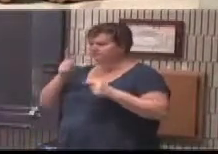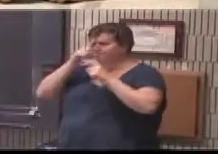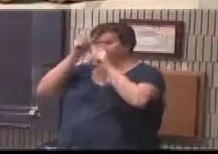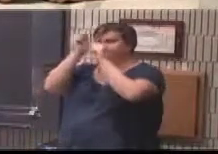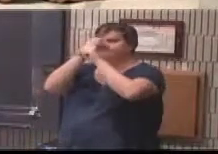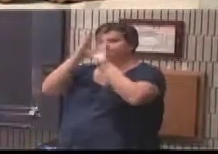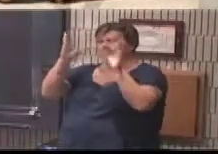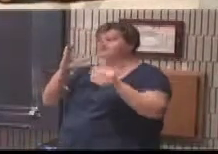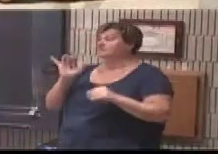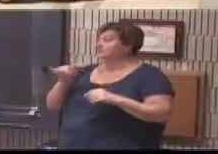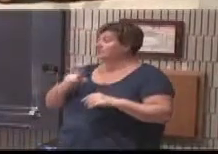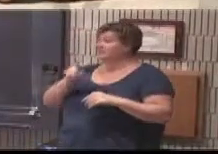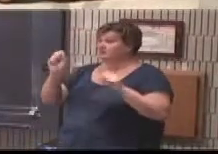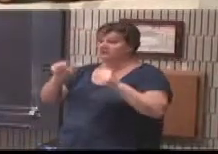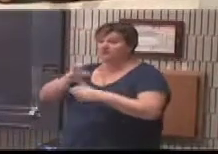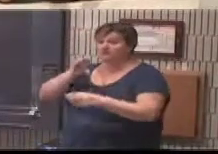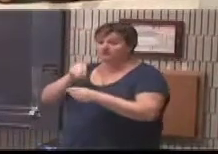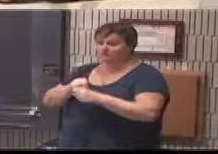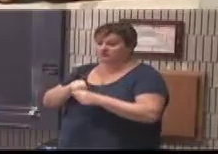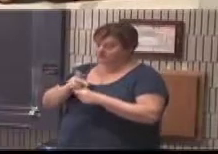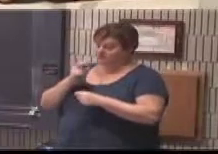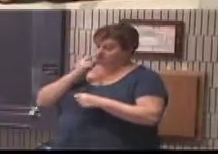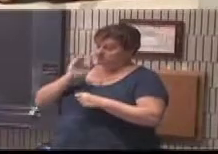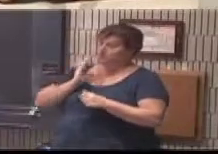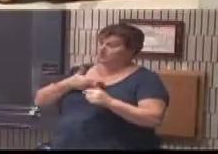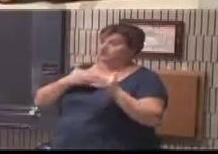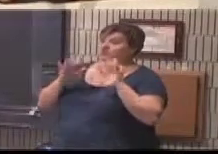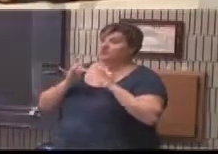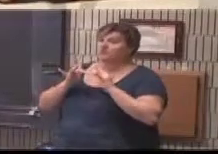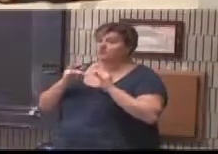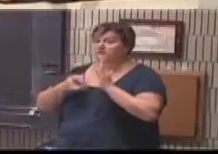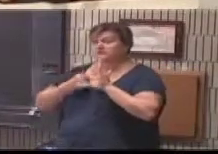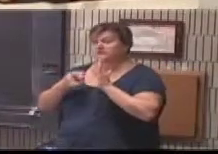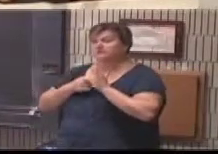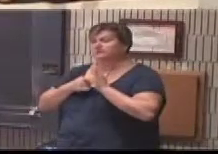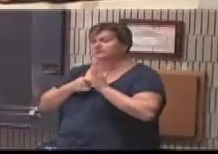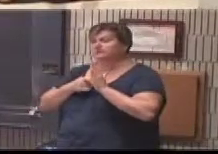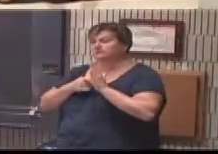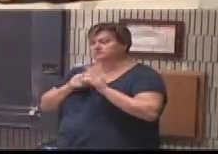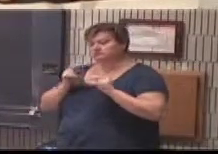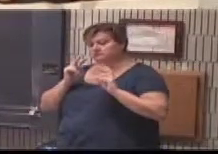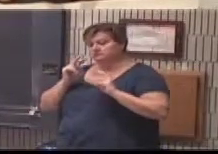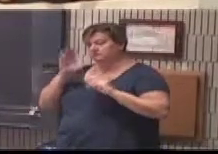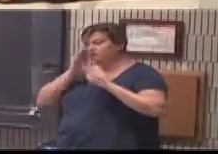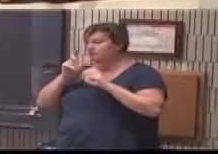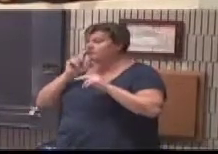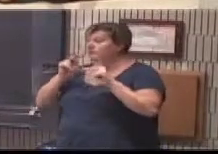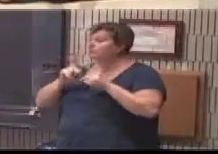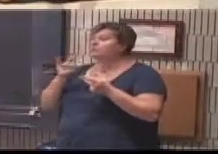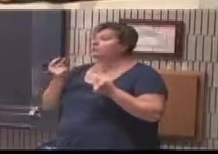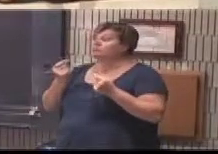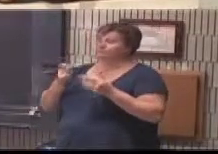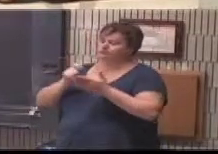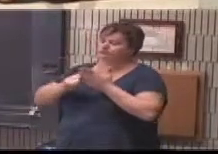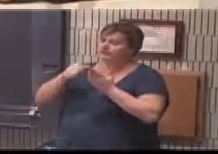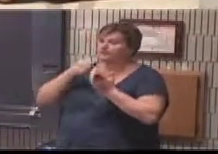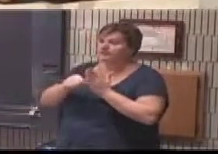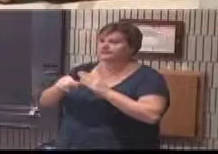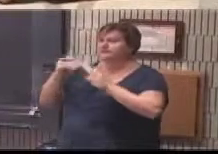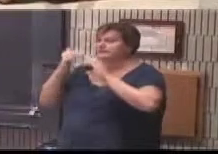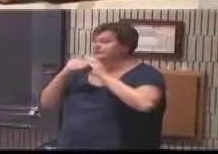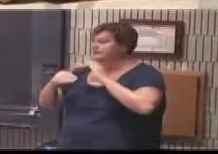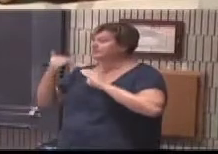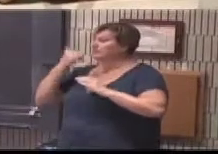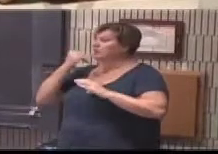that's another way you can get involved if you're on our website. Sometimes we are looking for people to write letters, email, or call their